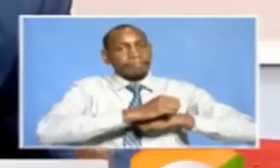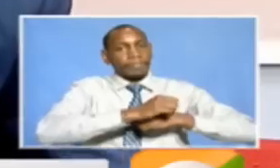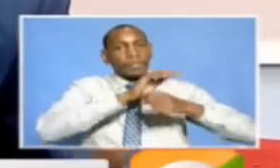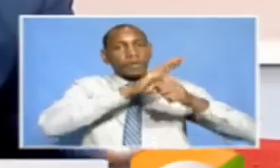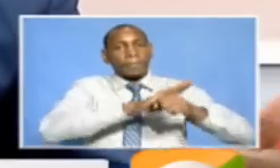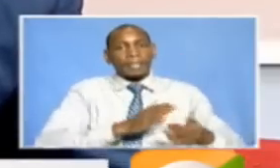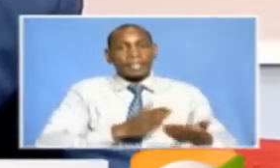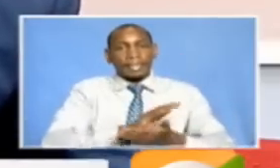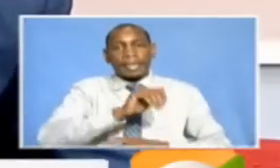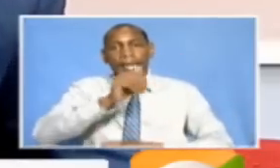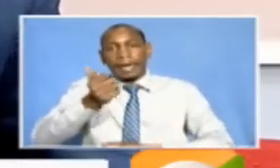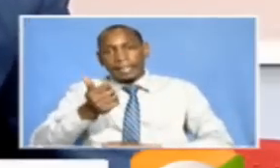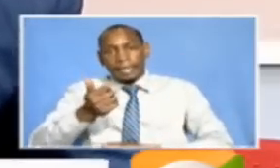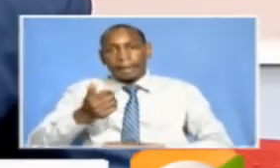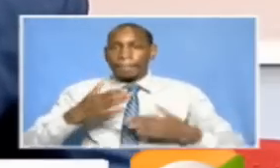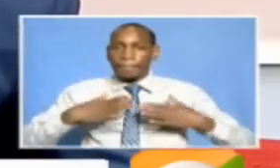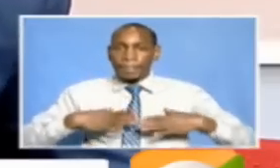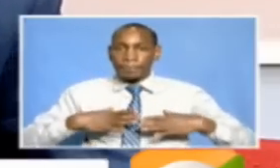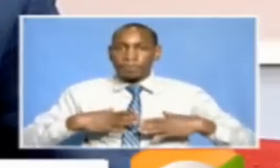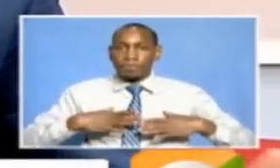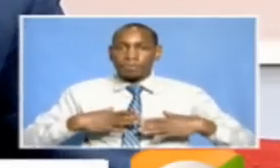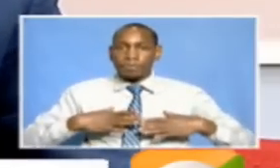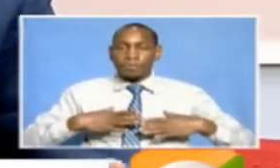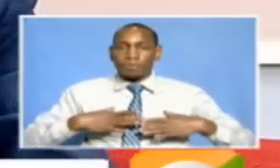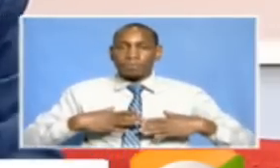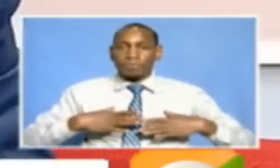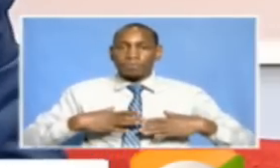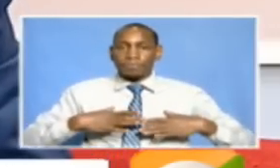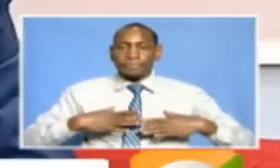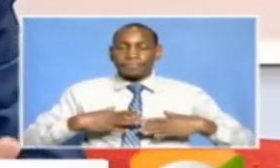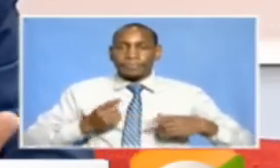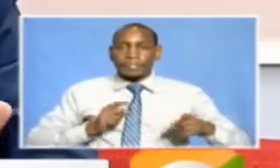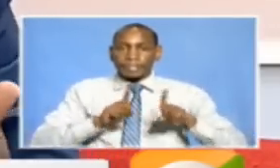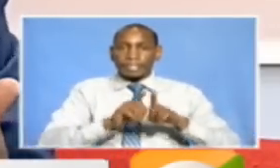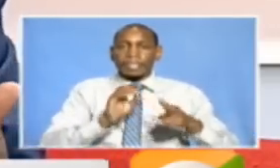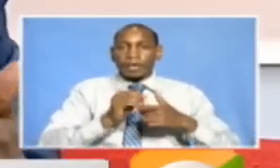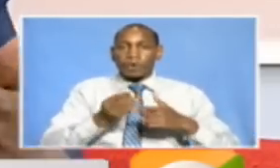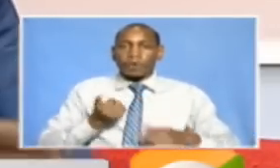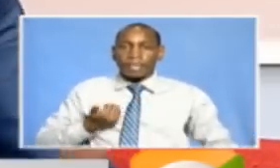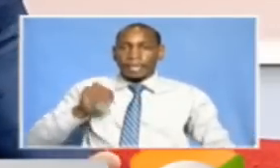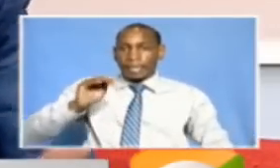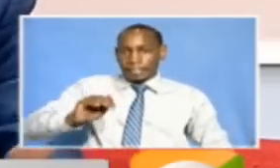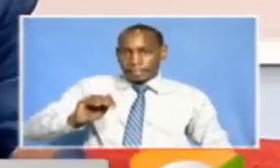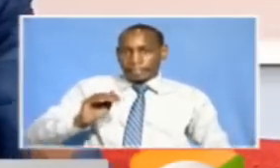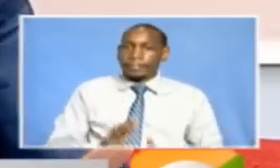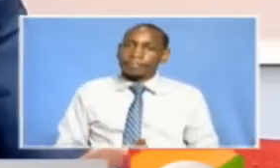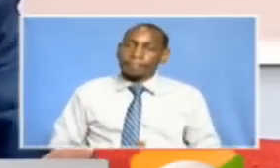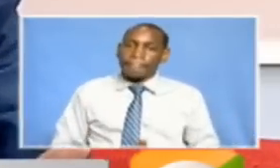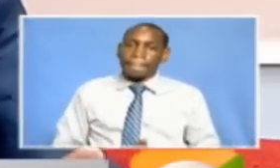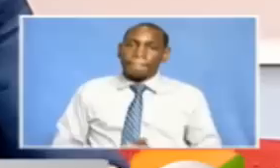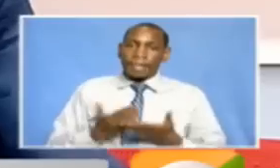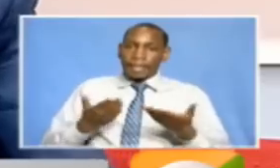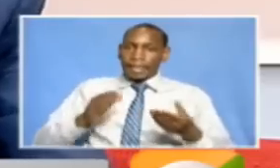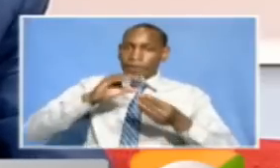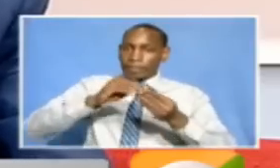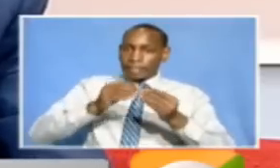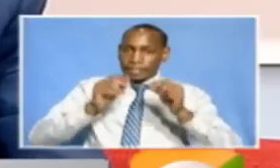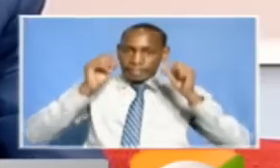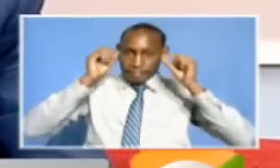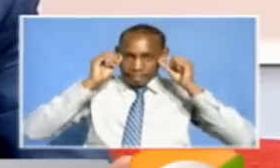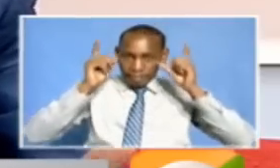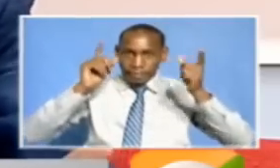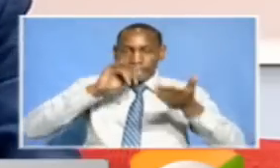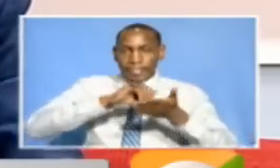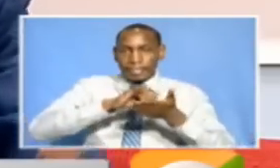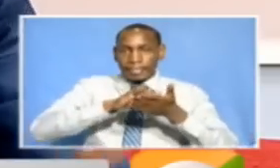violating the rights of other people's sisters or other people's daughters. So it's to create that awareness